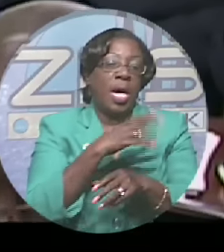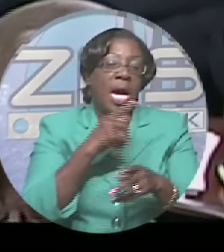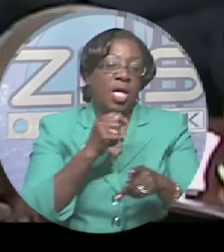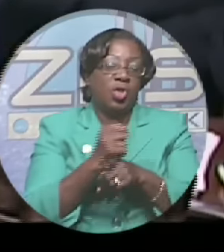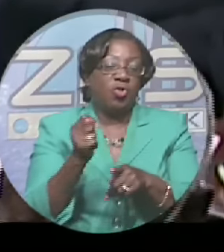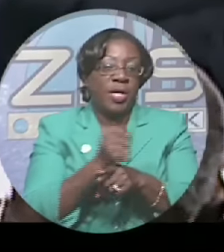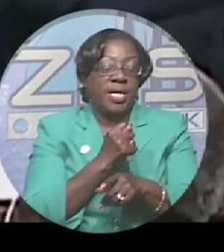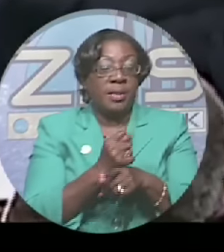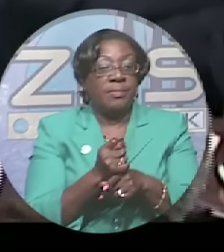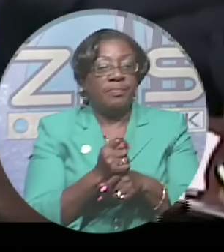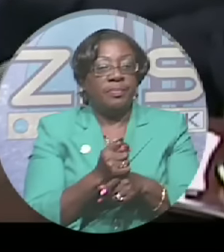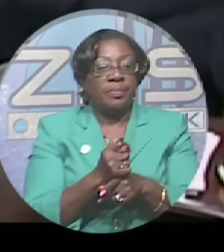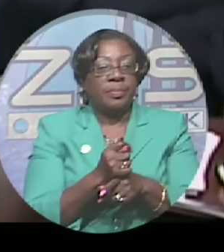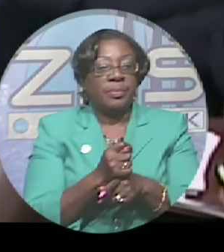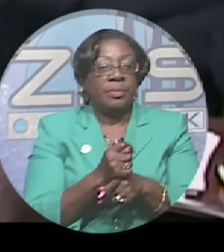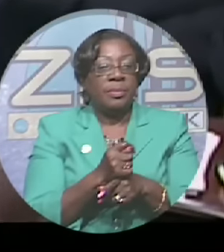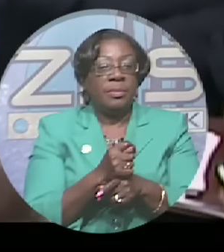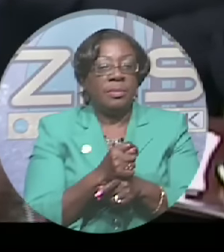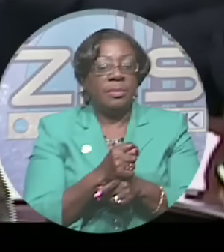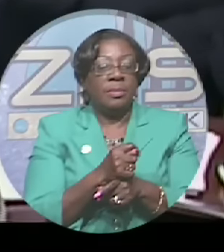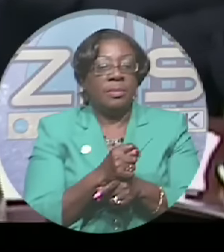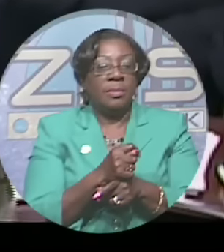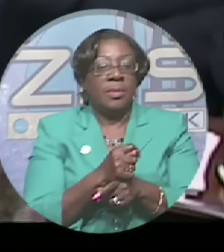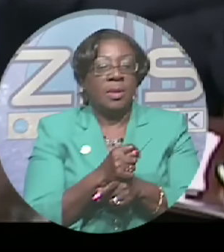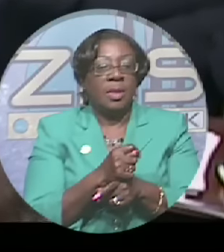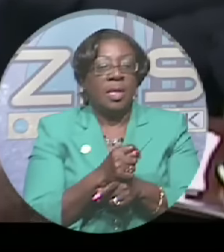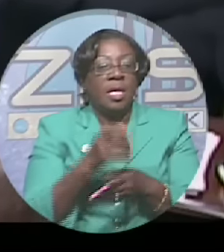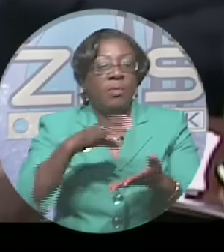very formal manner with